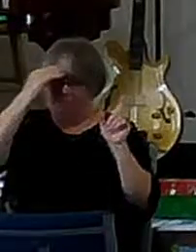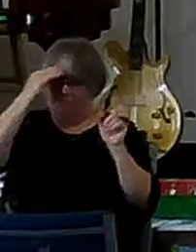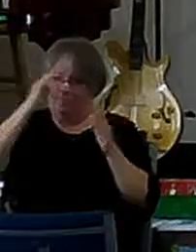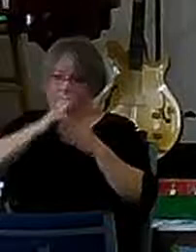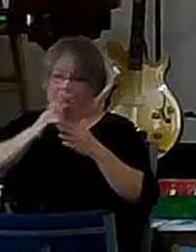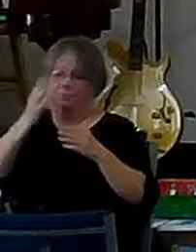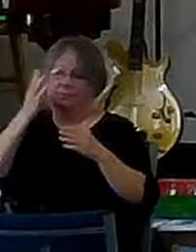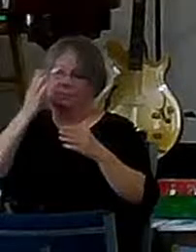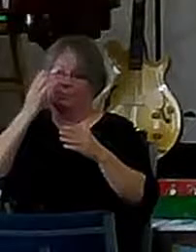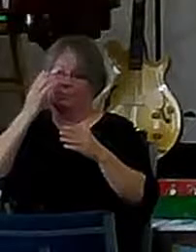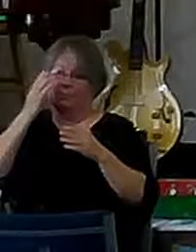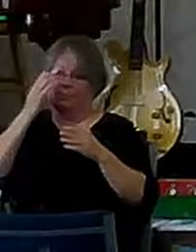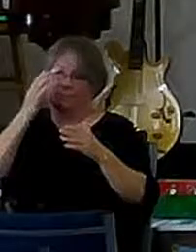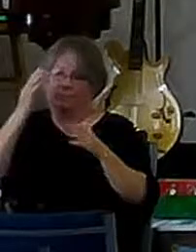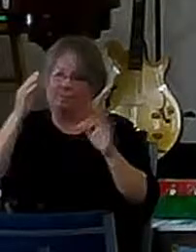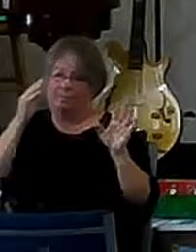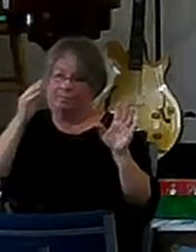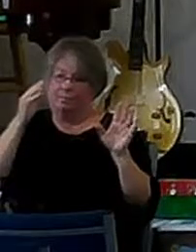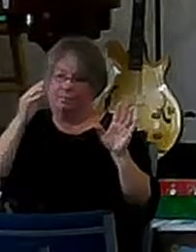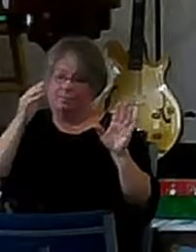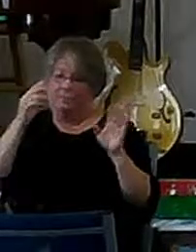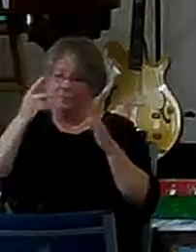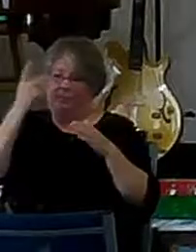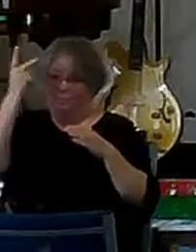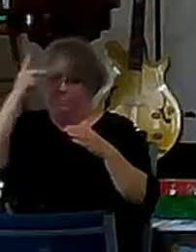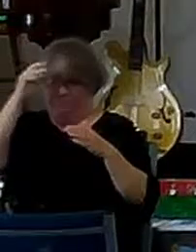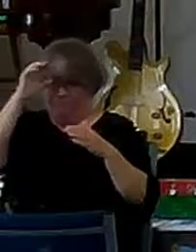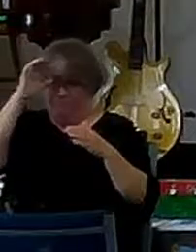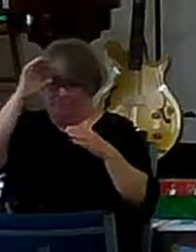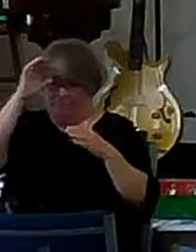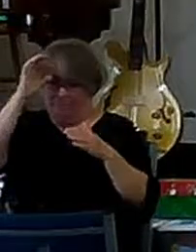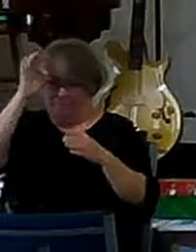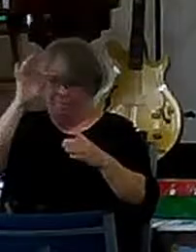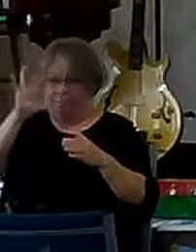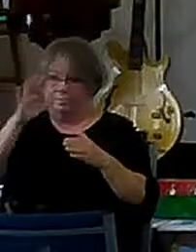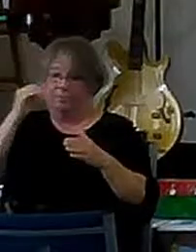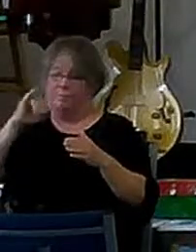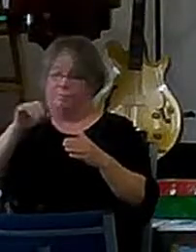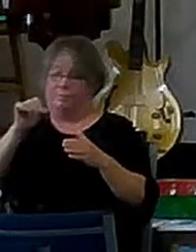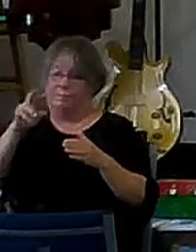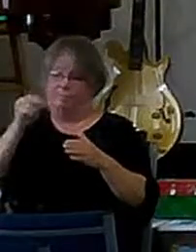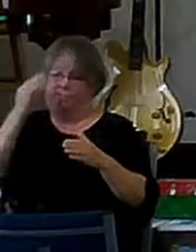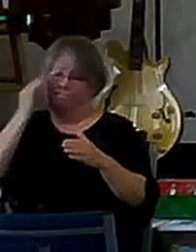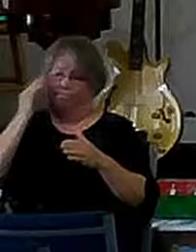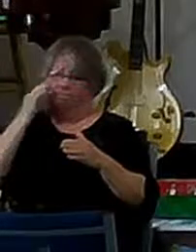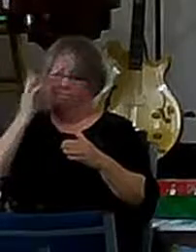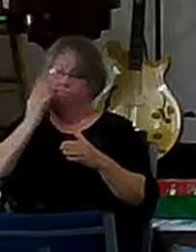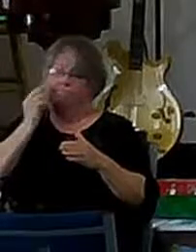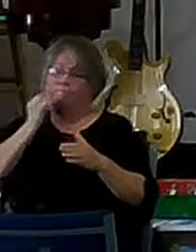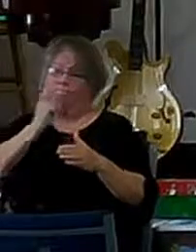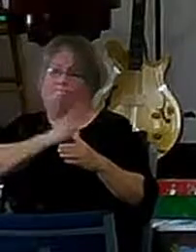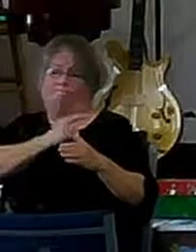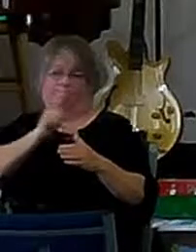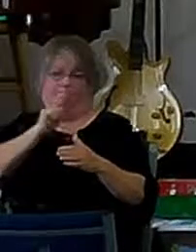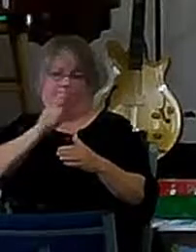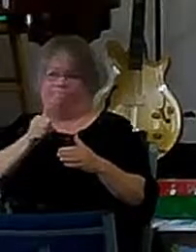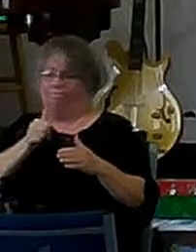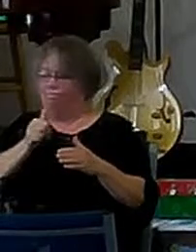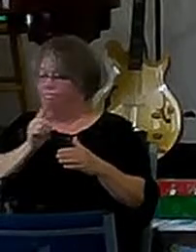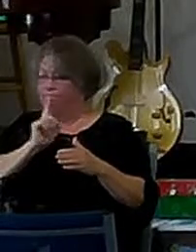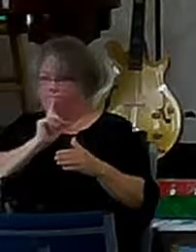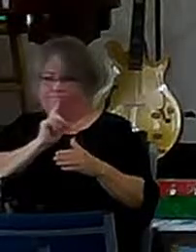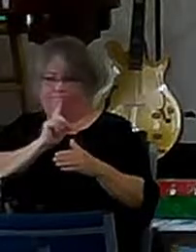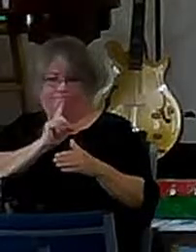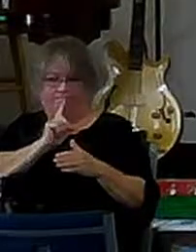by relationship, the more I love them and the more I care about them. But I care about people I don't even know, like the